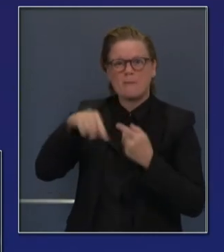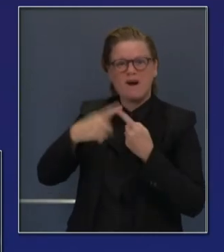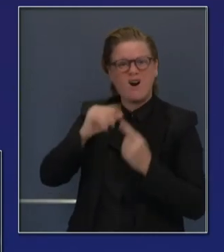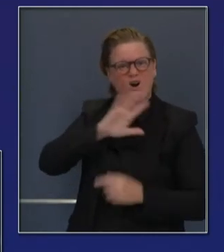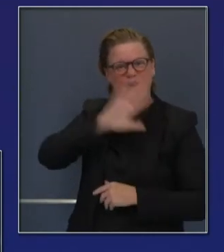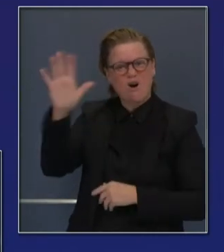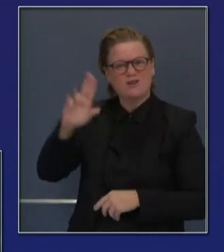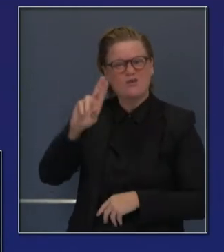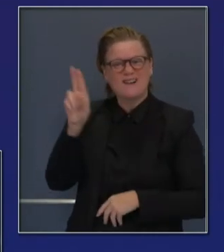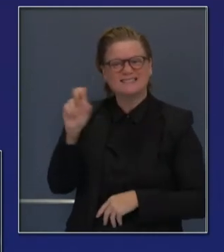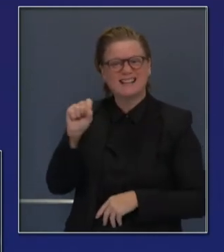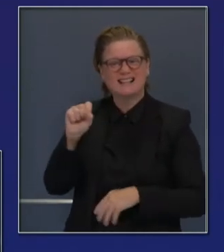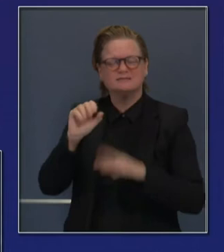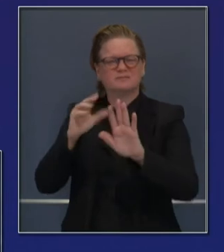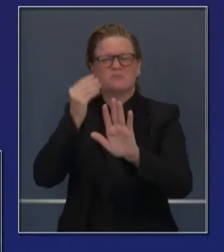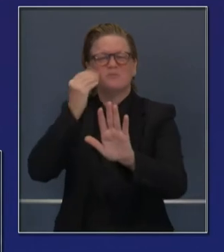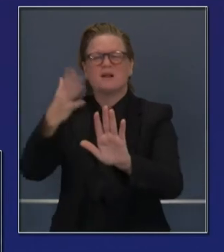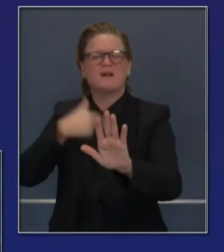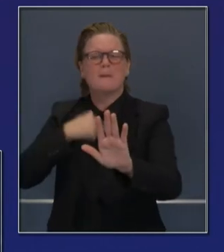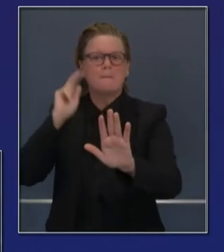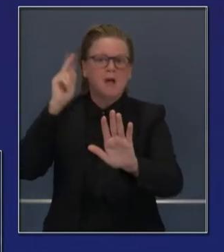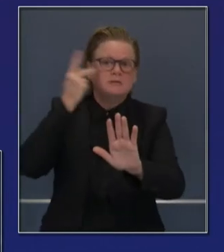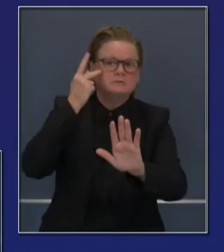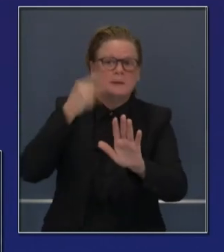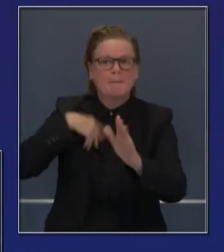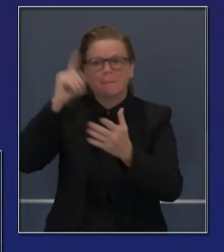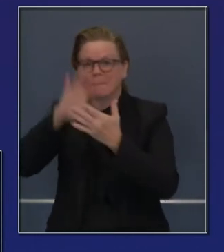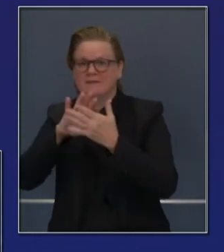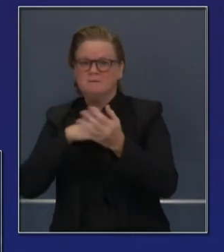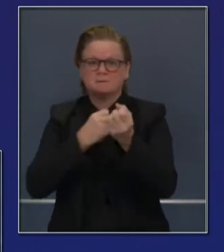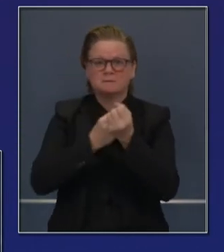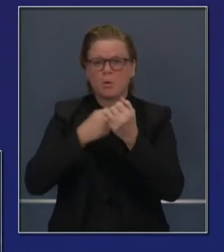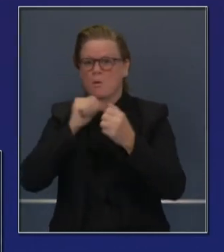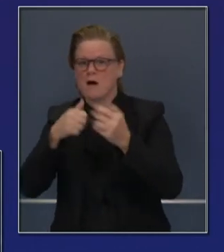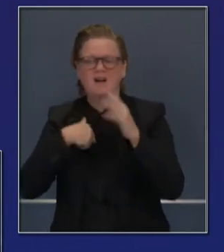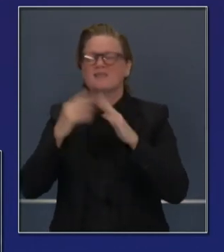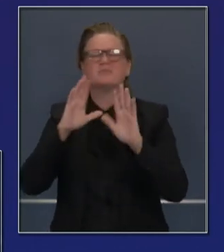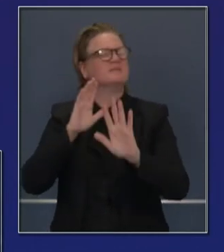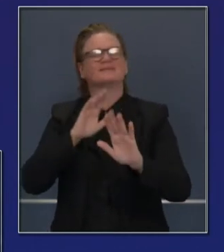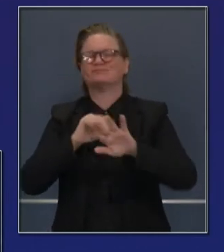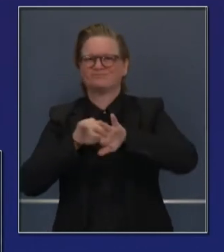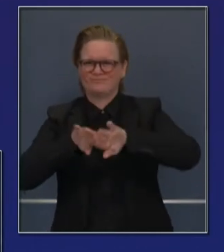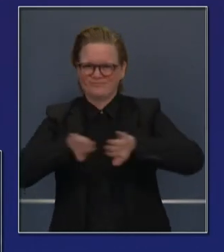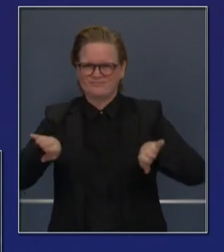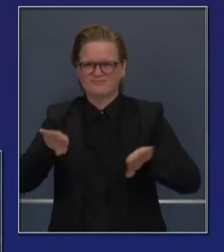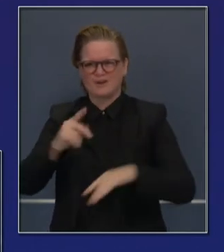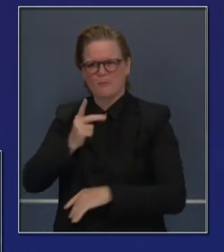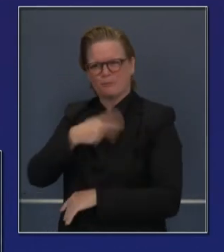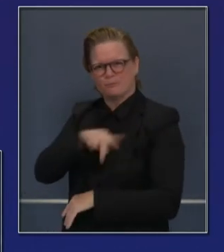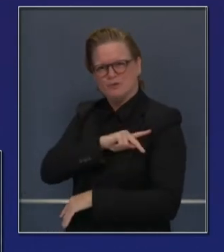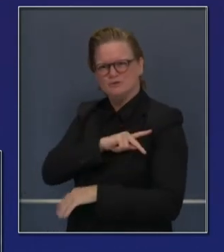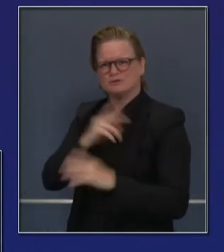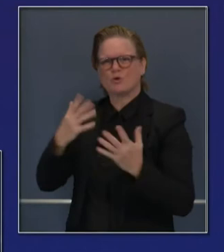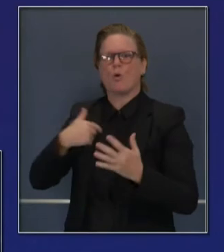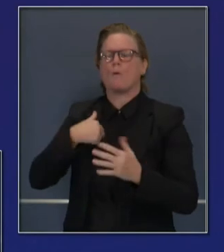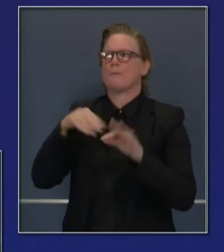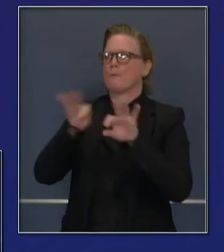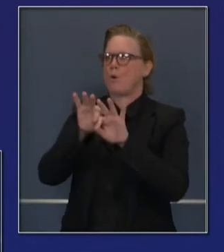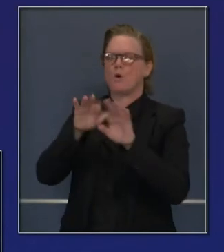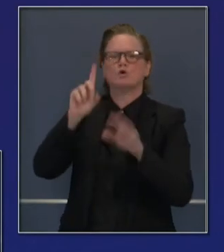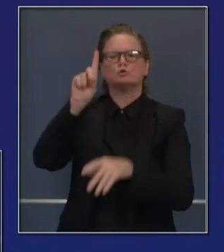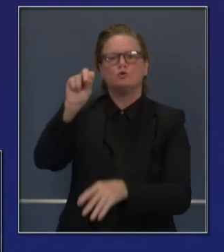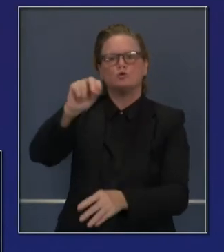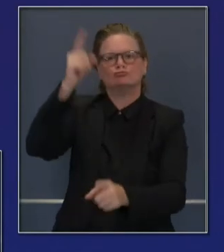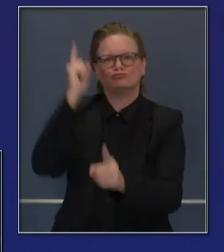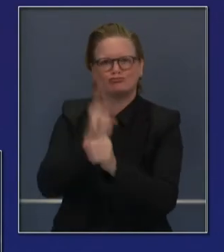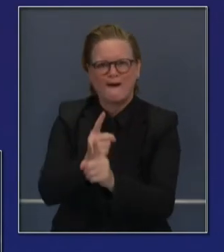want to share, but start to put aside their differences, do the damn right thing, and not do it as Democrats or Republicans, but